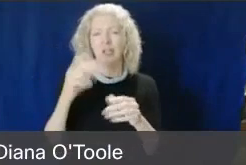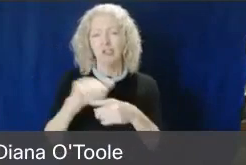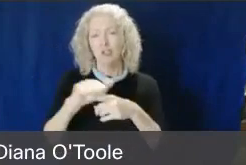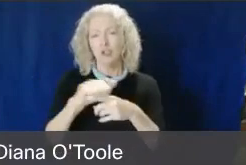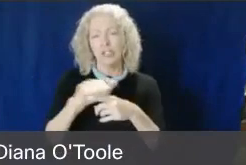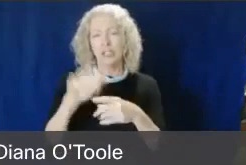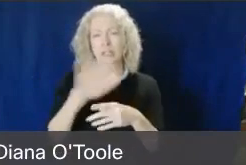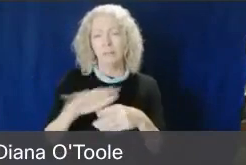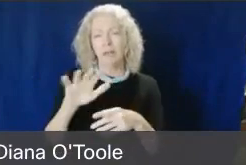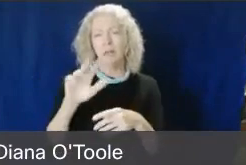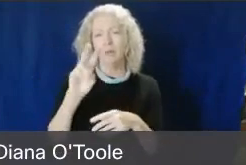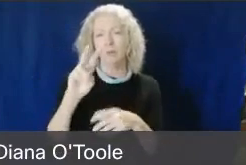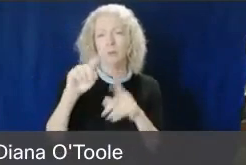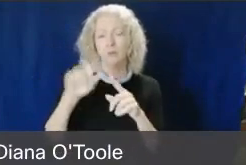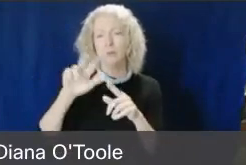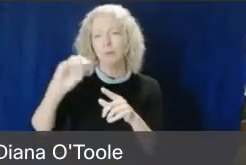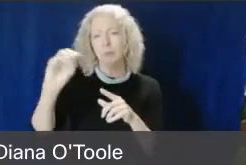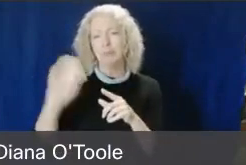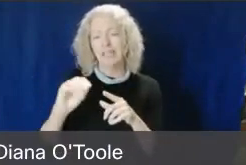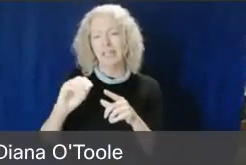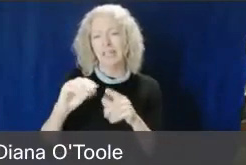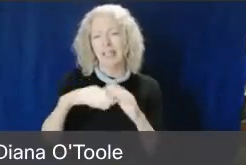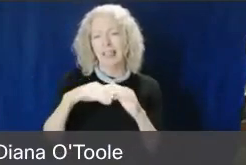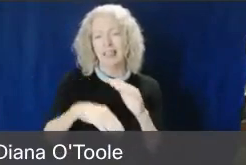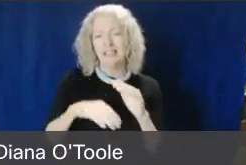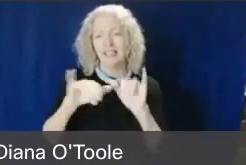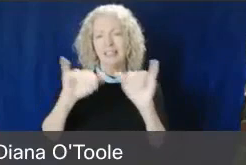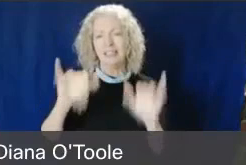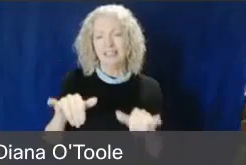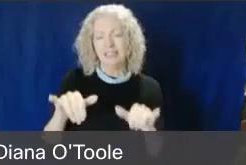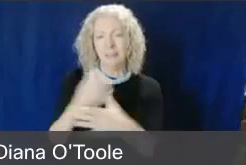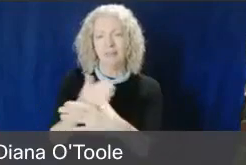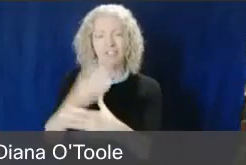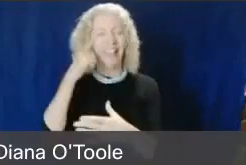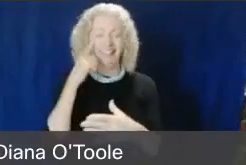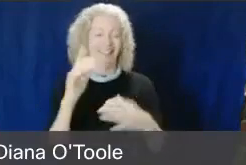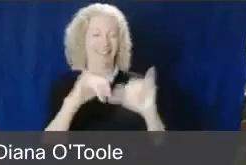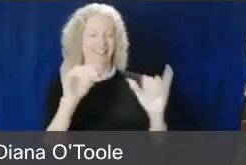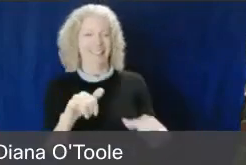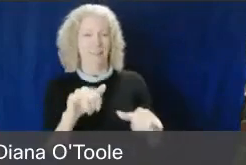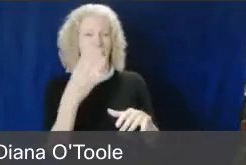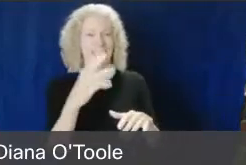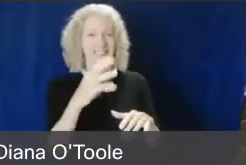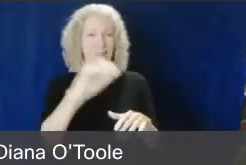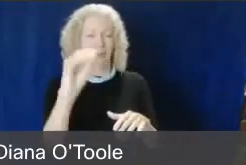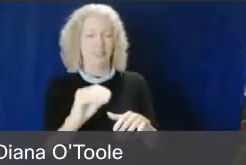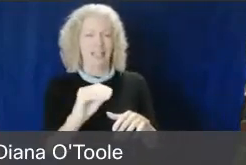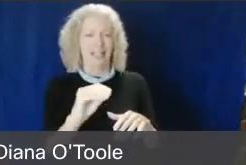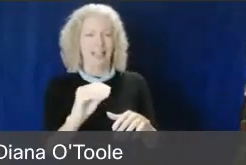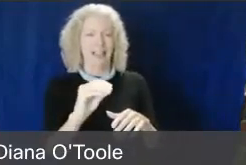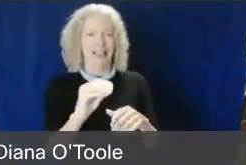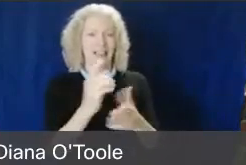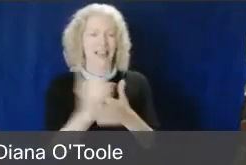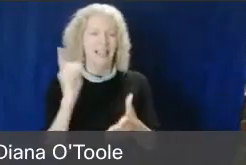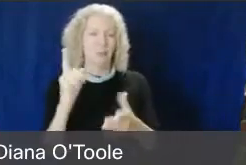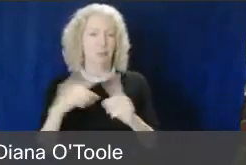than the system average. So I think the system average was about 16% last week, and at that time we were down about